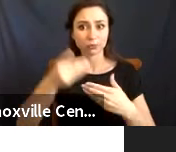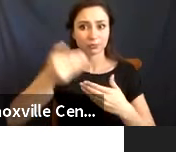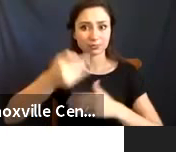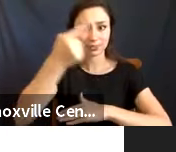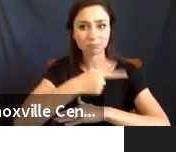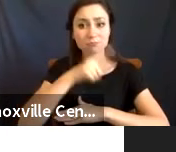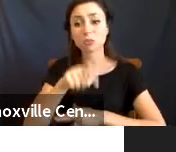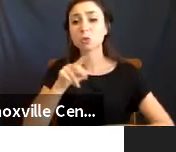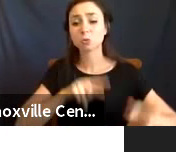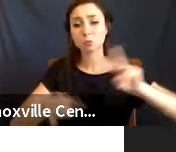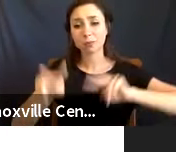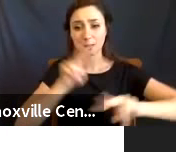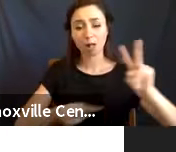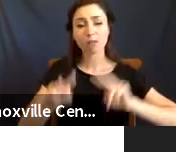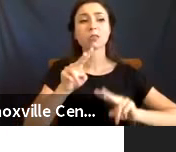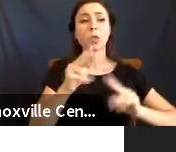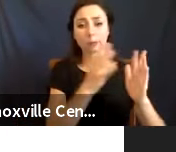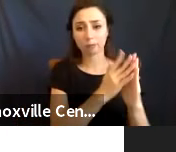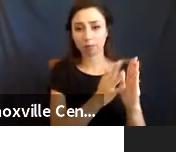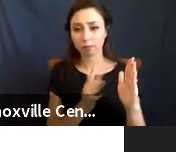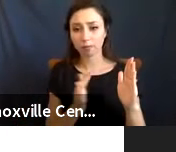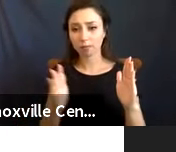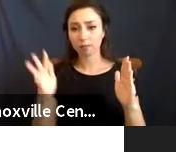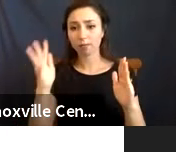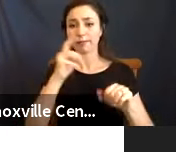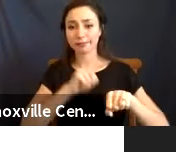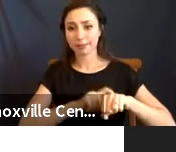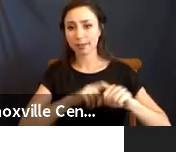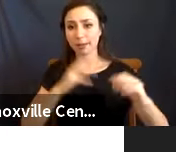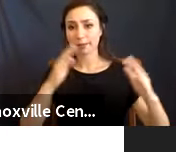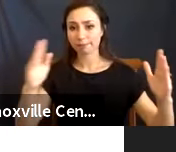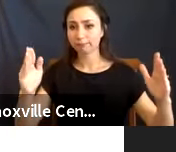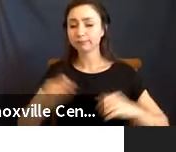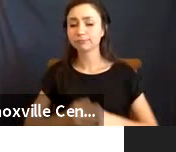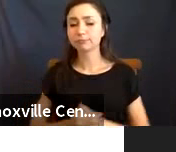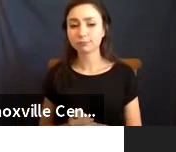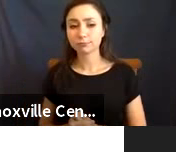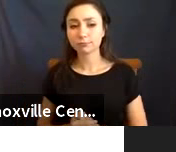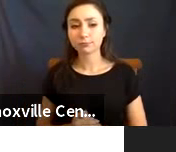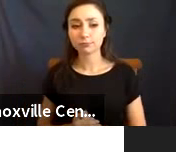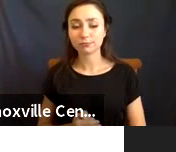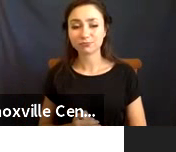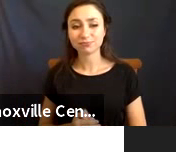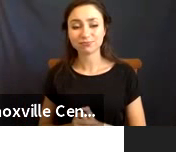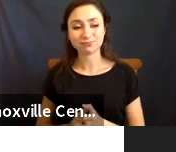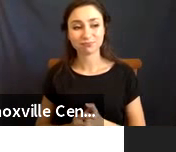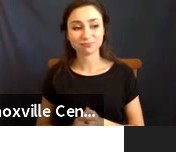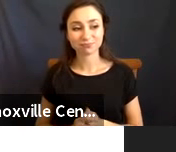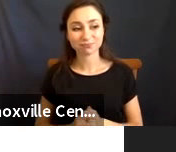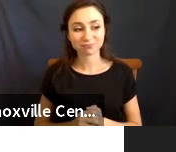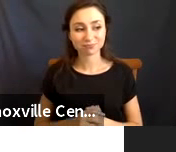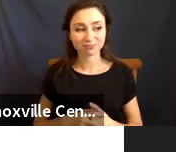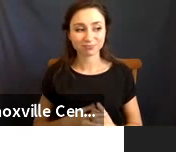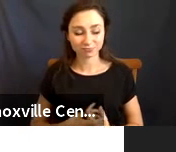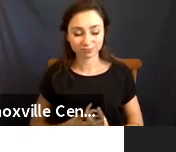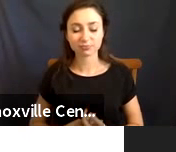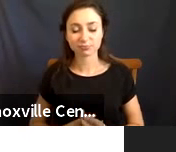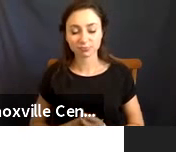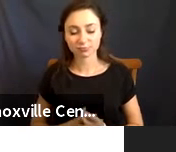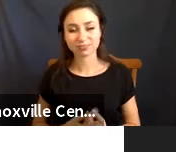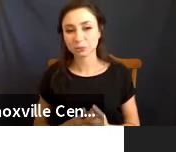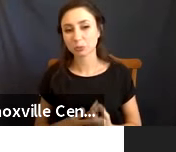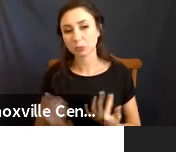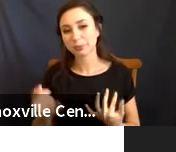things over a period of time. And so if we could just kind of,